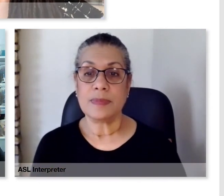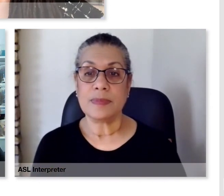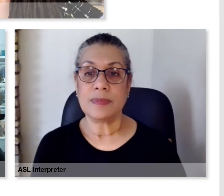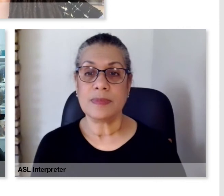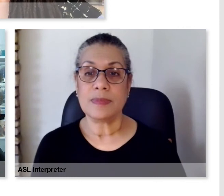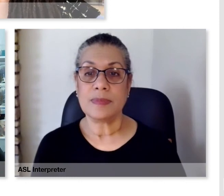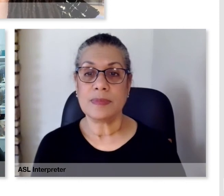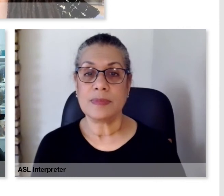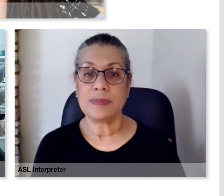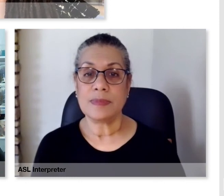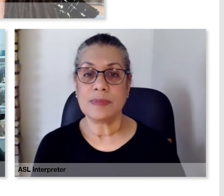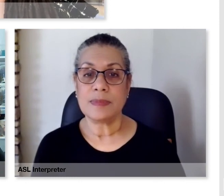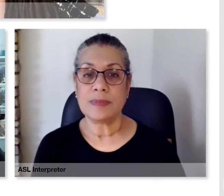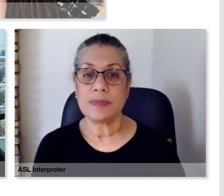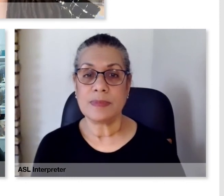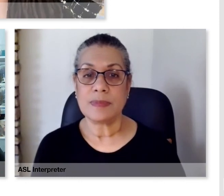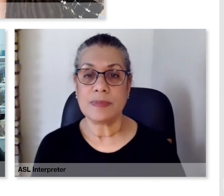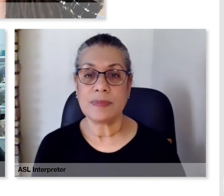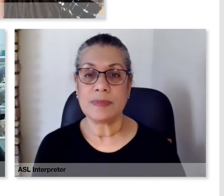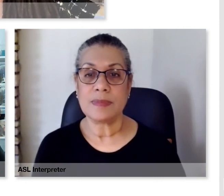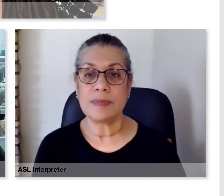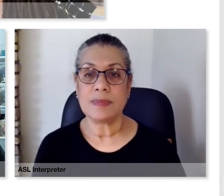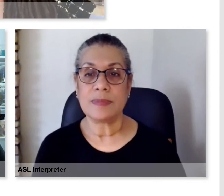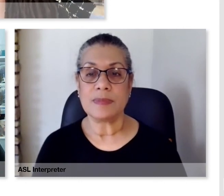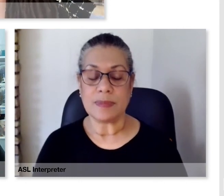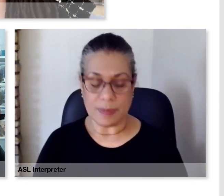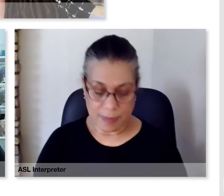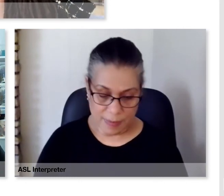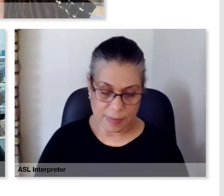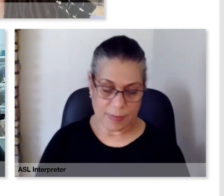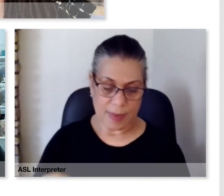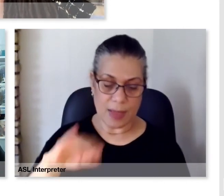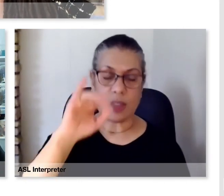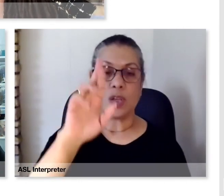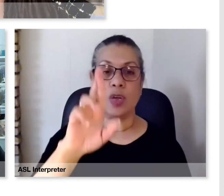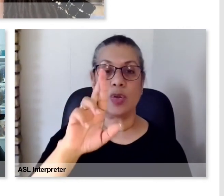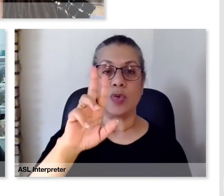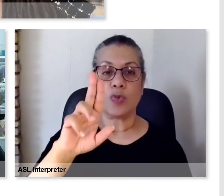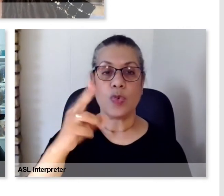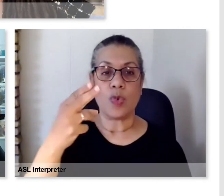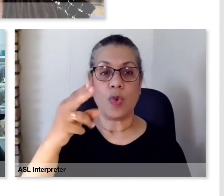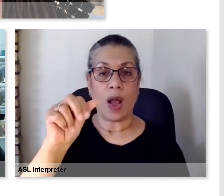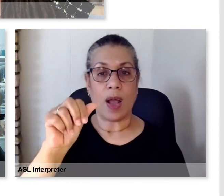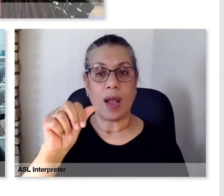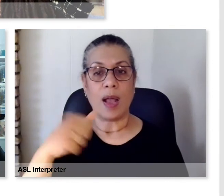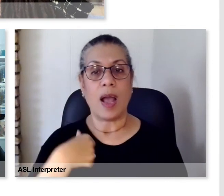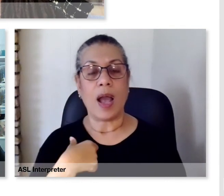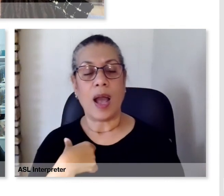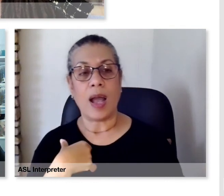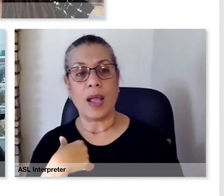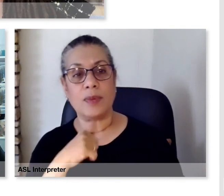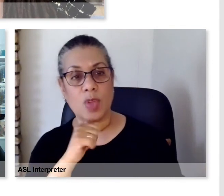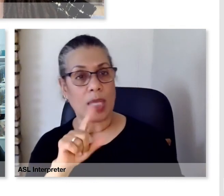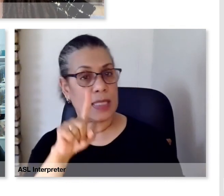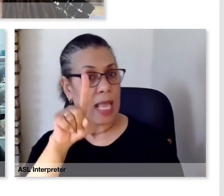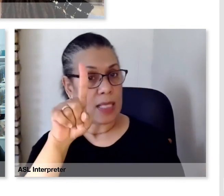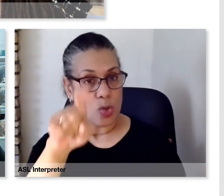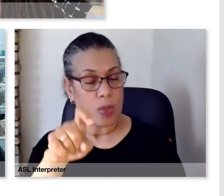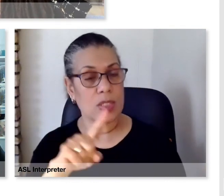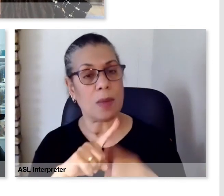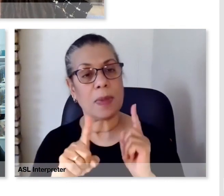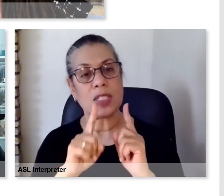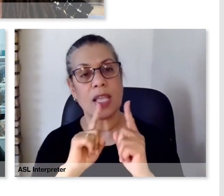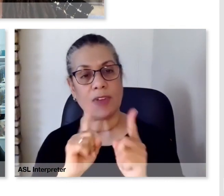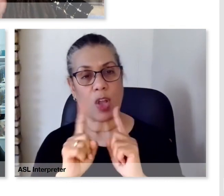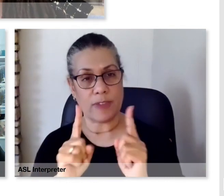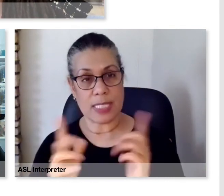I'll take the opportunity, not necessarily to pose a question, but just to be in conversation. And two quick things.